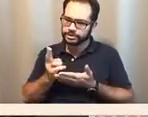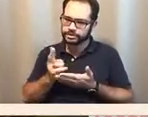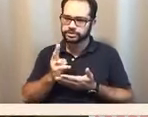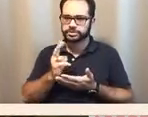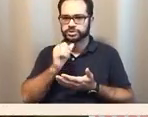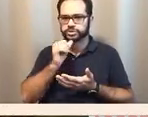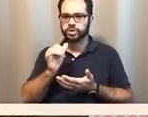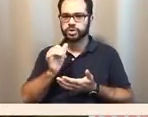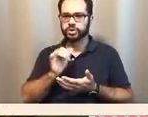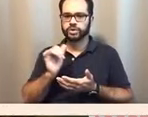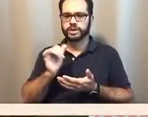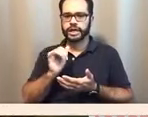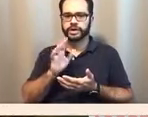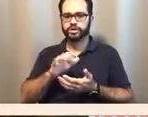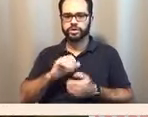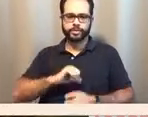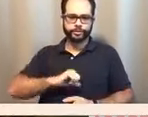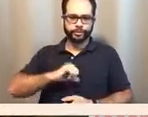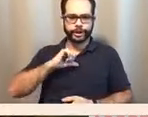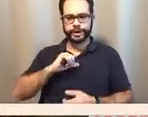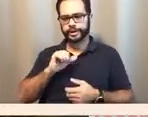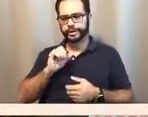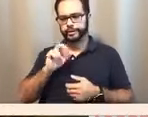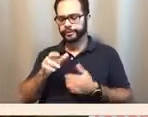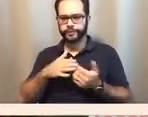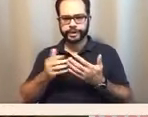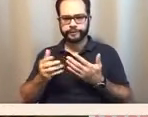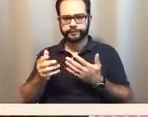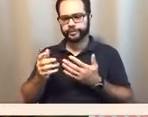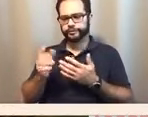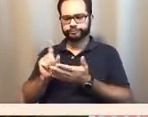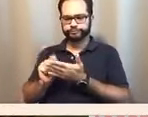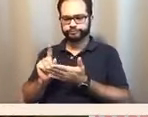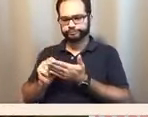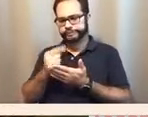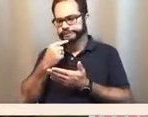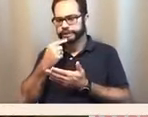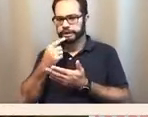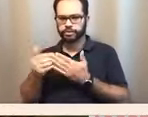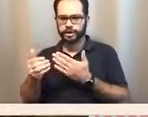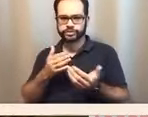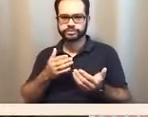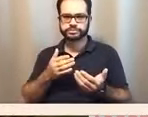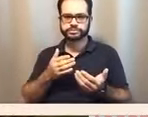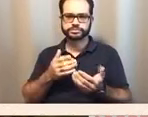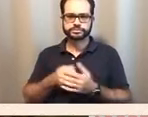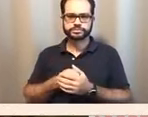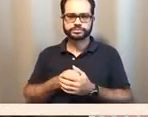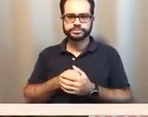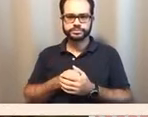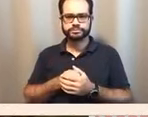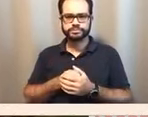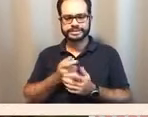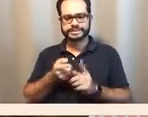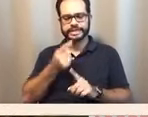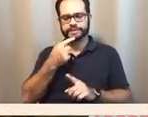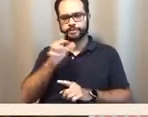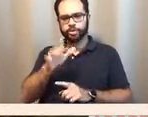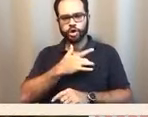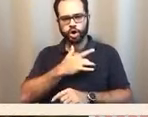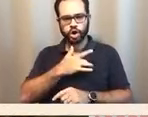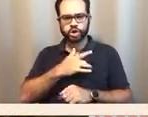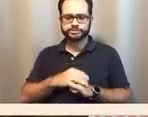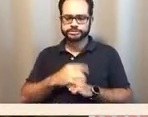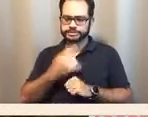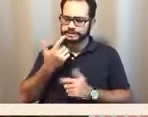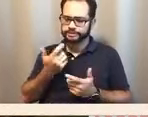manager write your statement. Say it from the heart that it can be resonated. And say, forgive me.